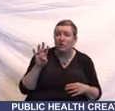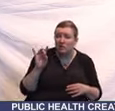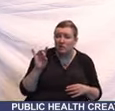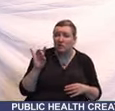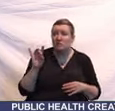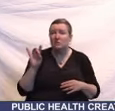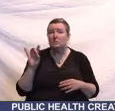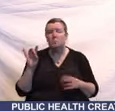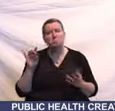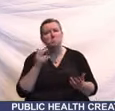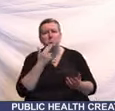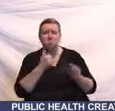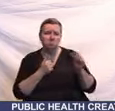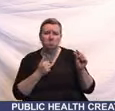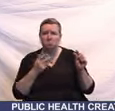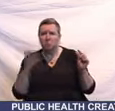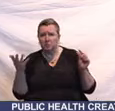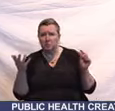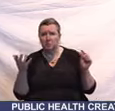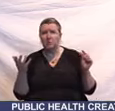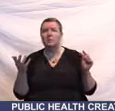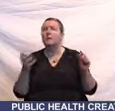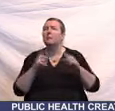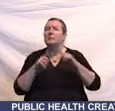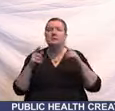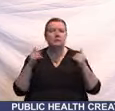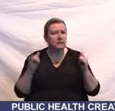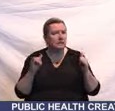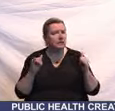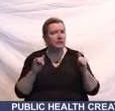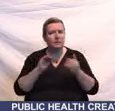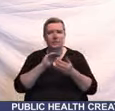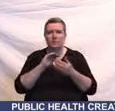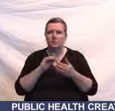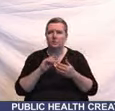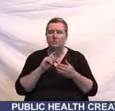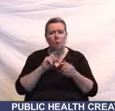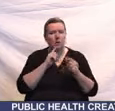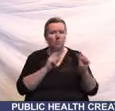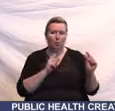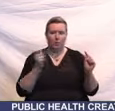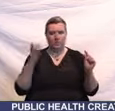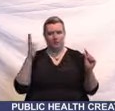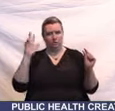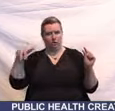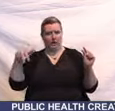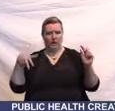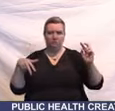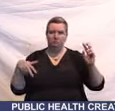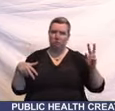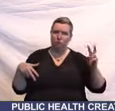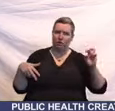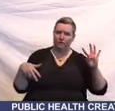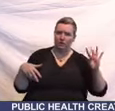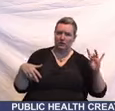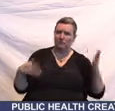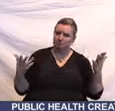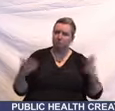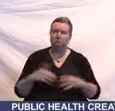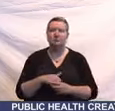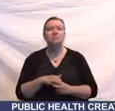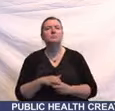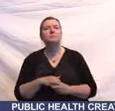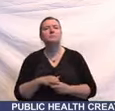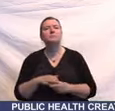that we take them all seriously, but thank God, still a fraction of the buildings in the state. Now, if we flip, looking